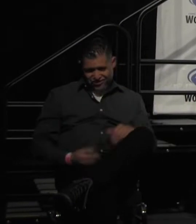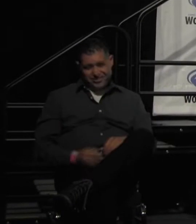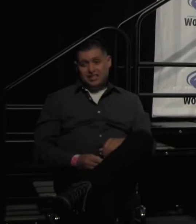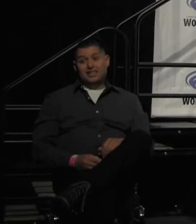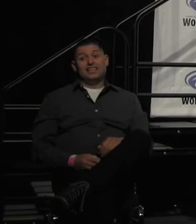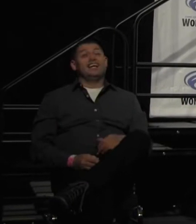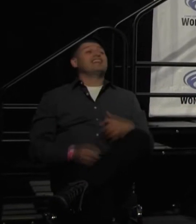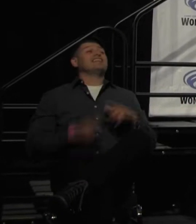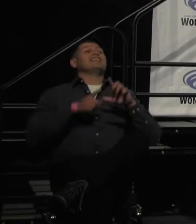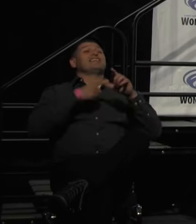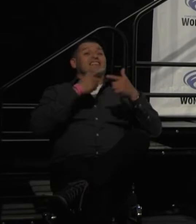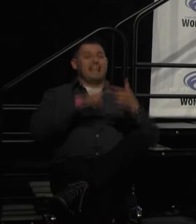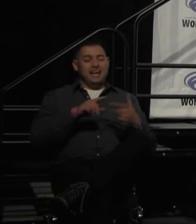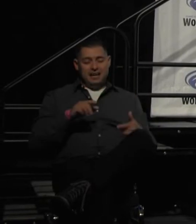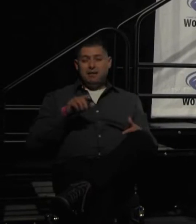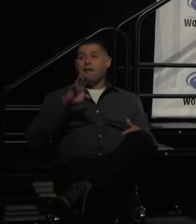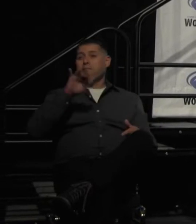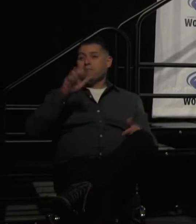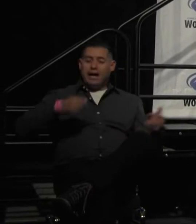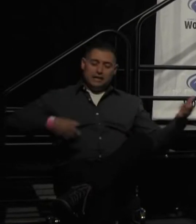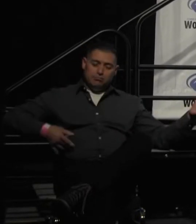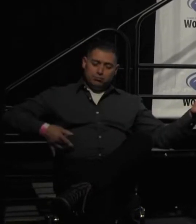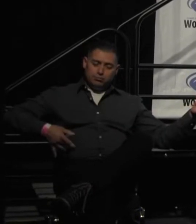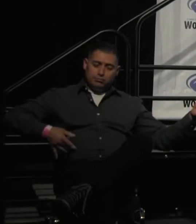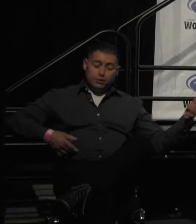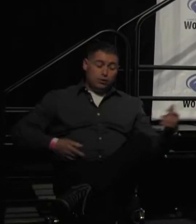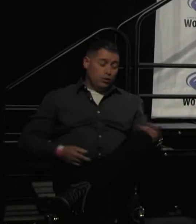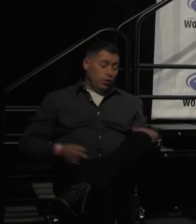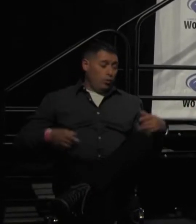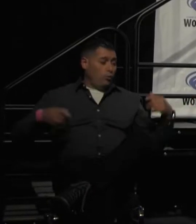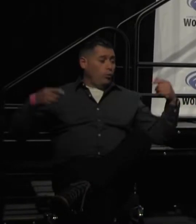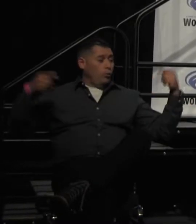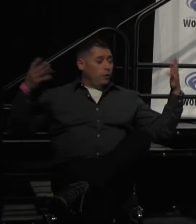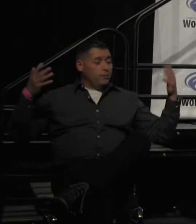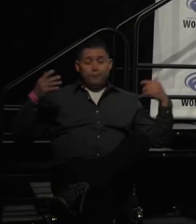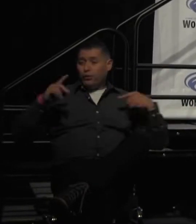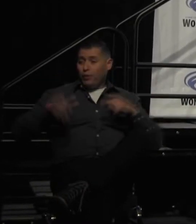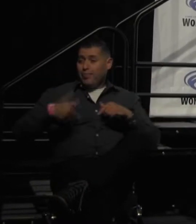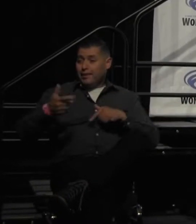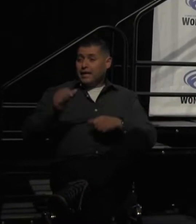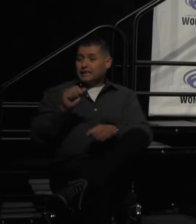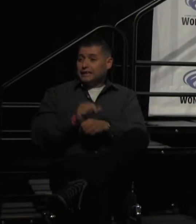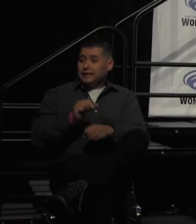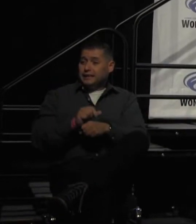And the bass player comes up to me after, he says, well, when's our next gig, boss?